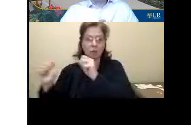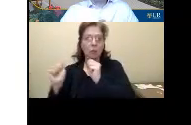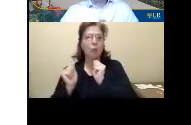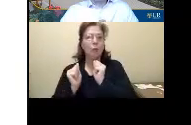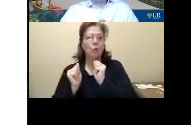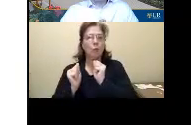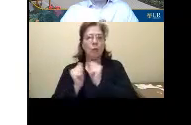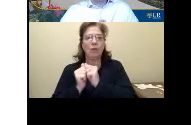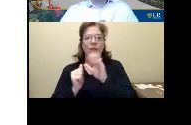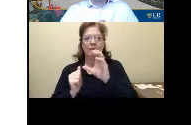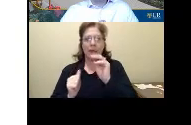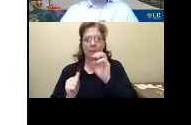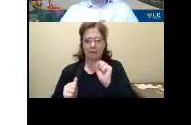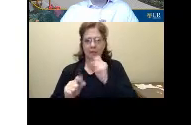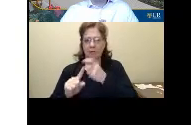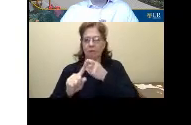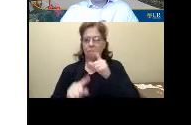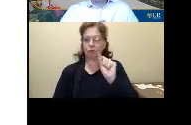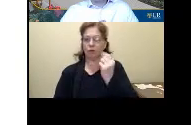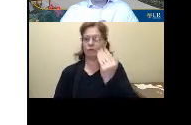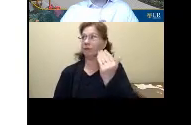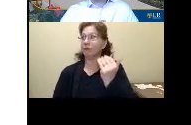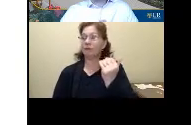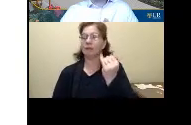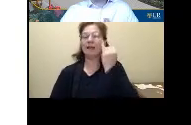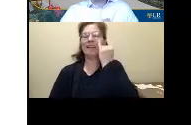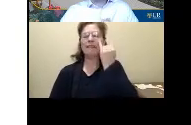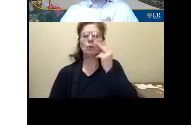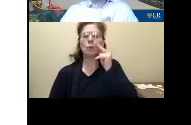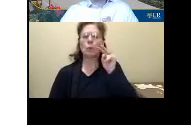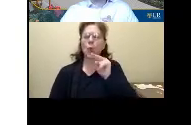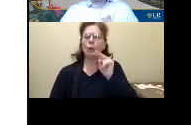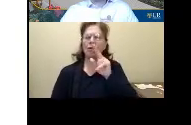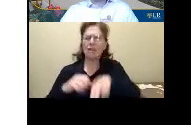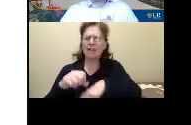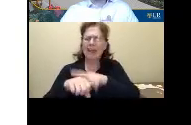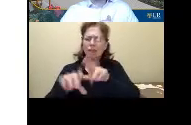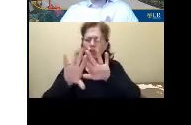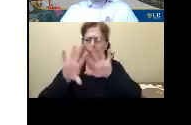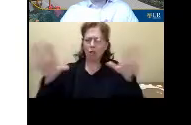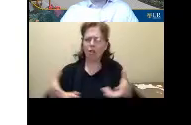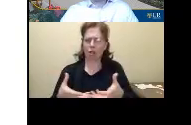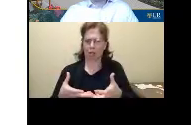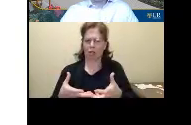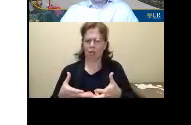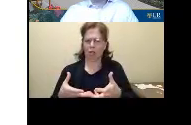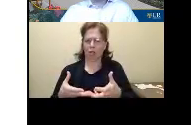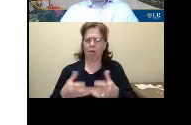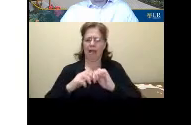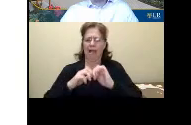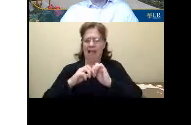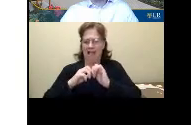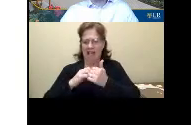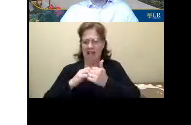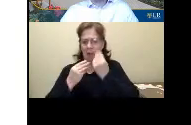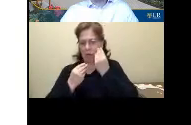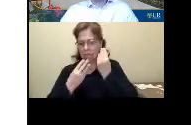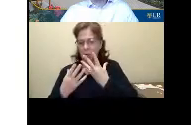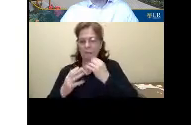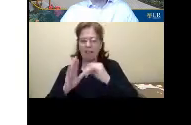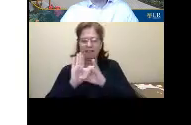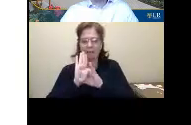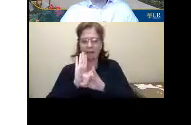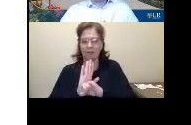2015, when you looked at how the nation was performing in identifying and screening this at-risk population for